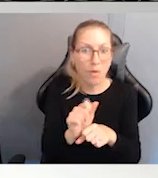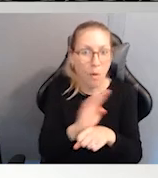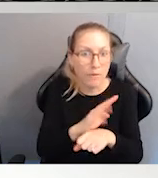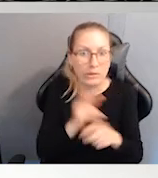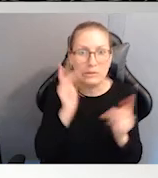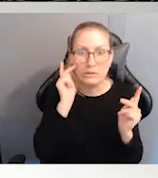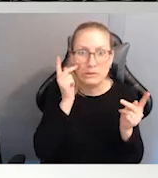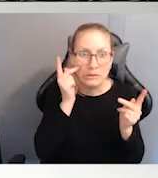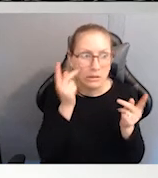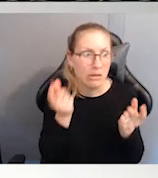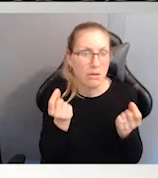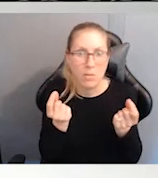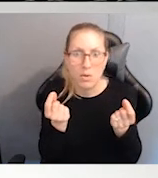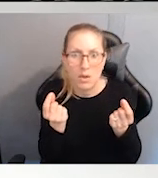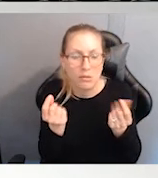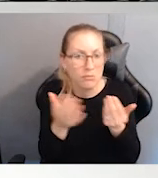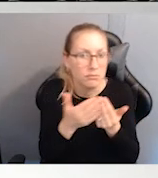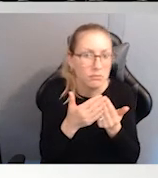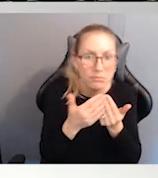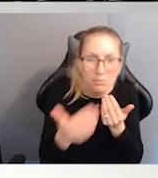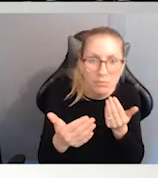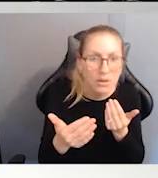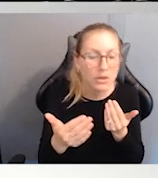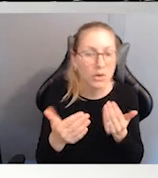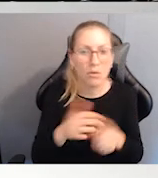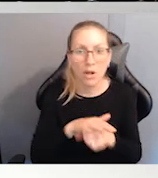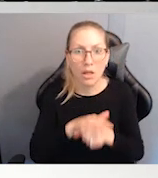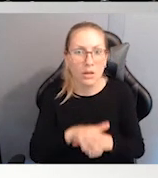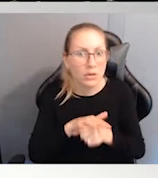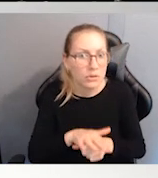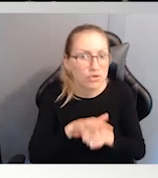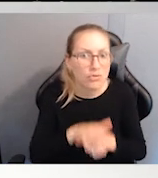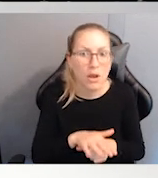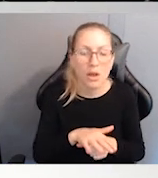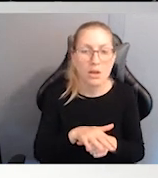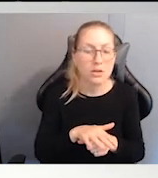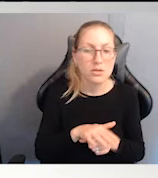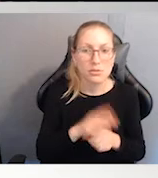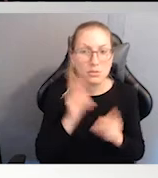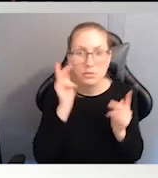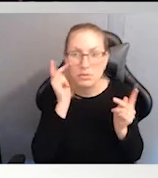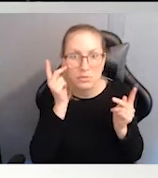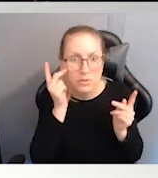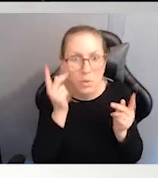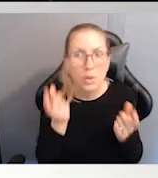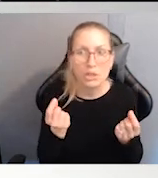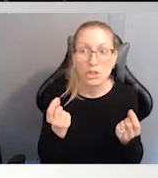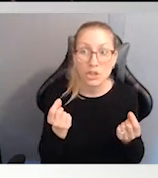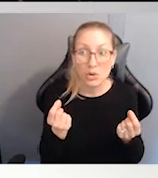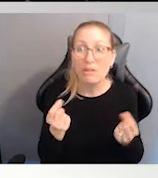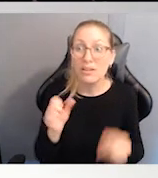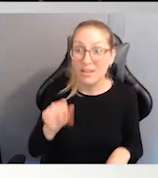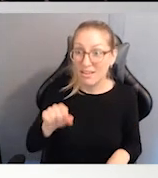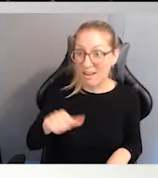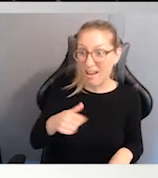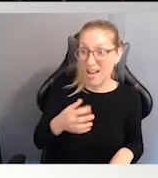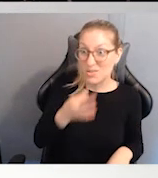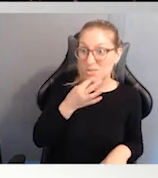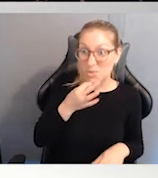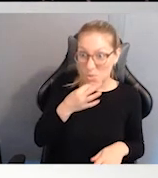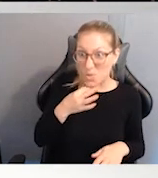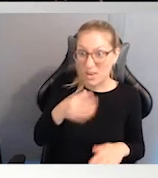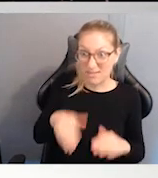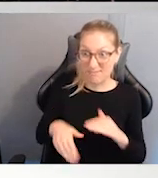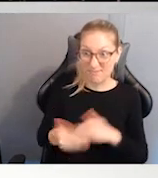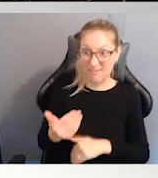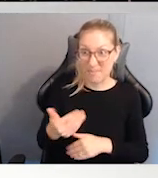we were like, what are we gonna do? I was in distress. Erin was pregnant. I was about to give birth. I was on the